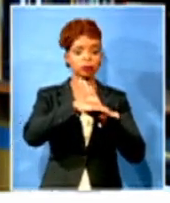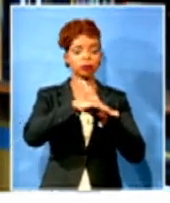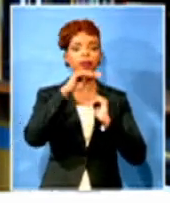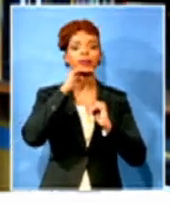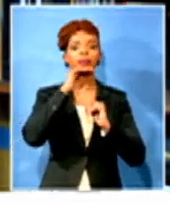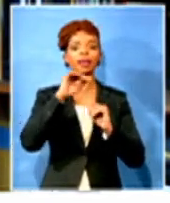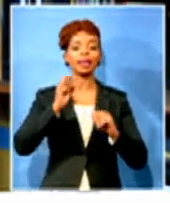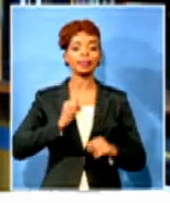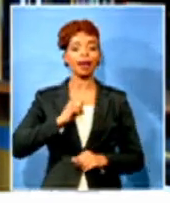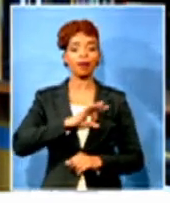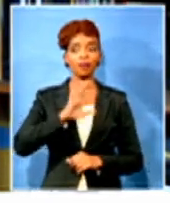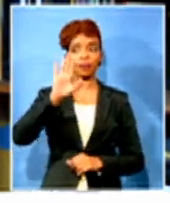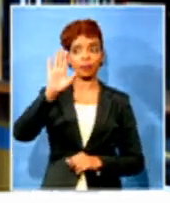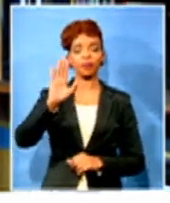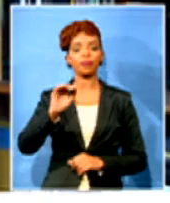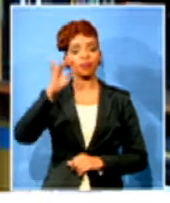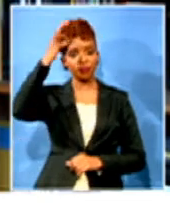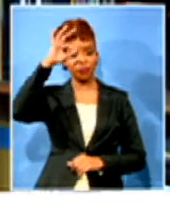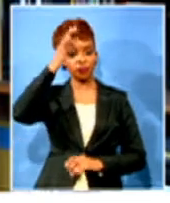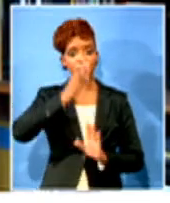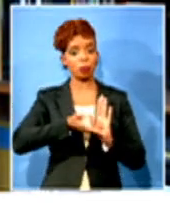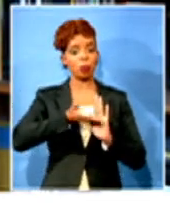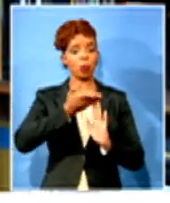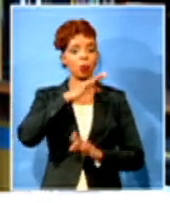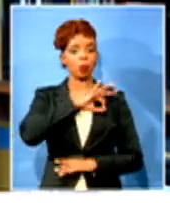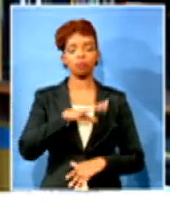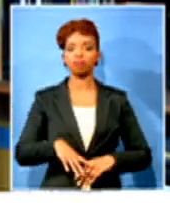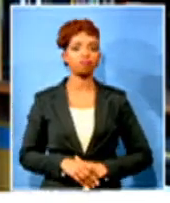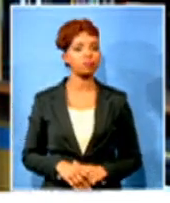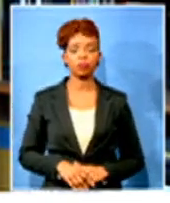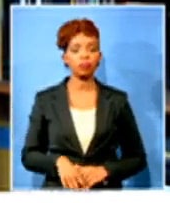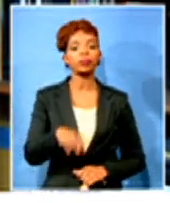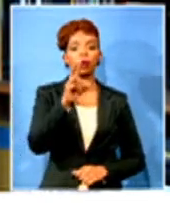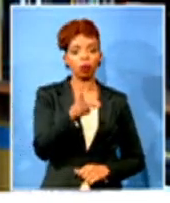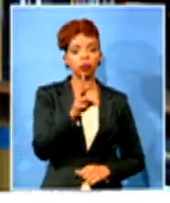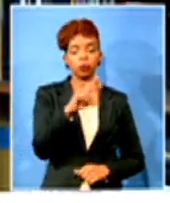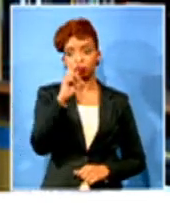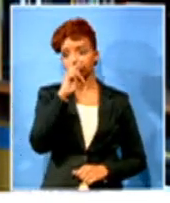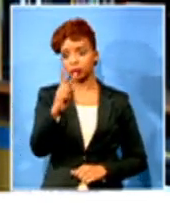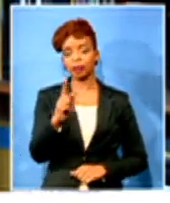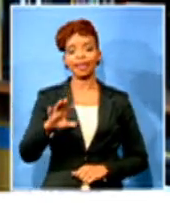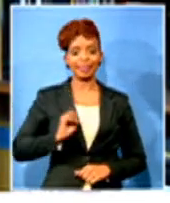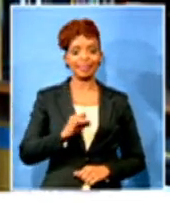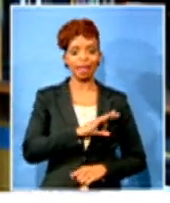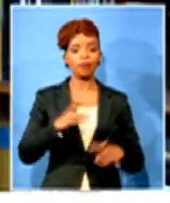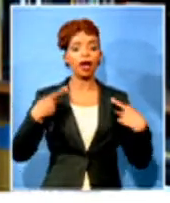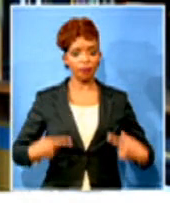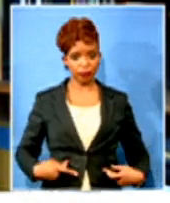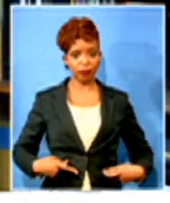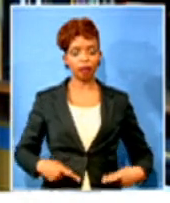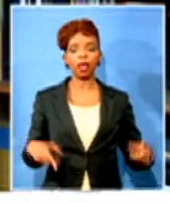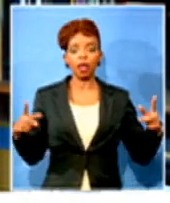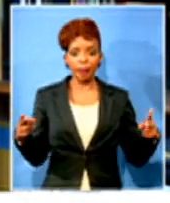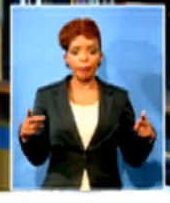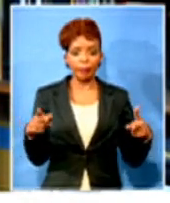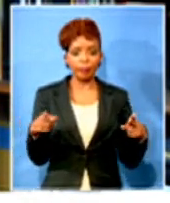servants for a while, and also to look for departments and so on where we can cut the staff numbers actually physically. South